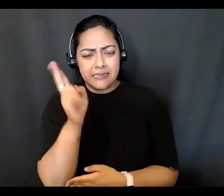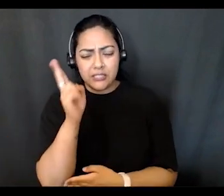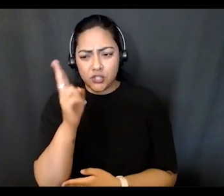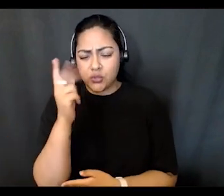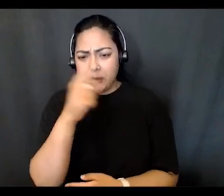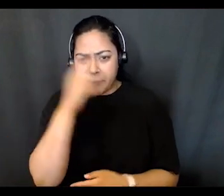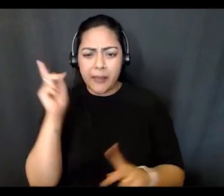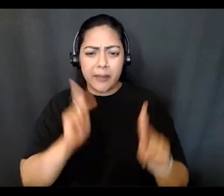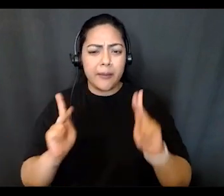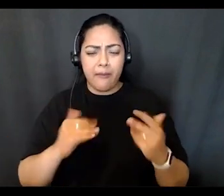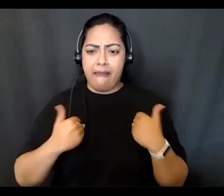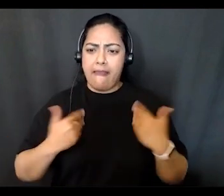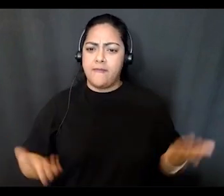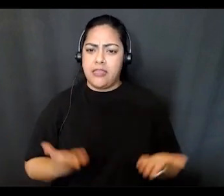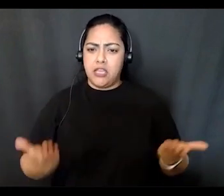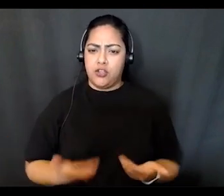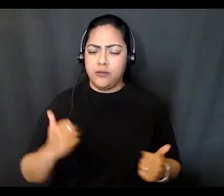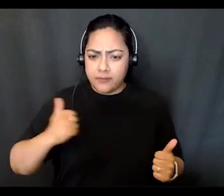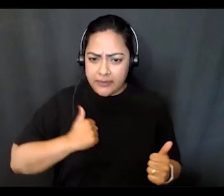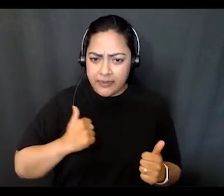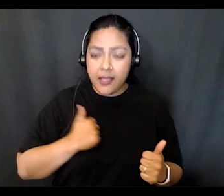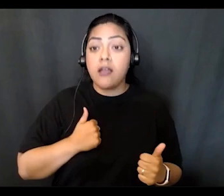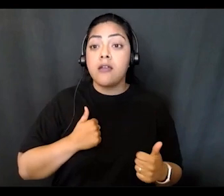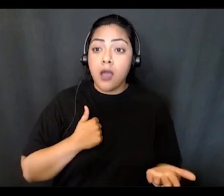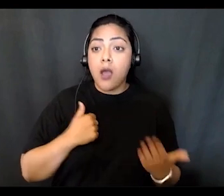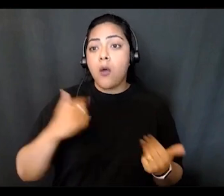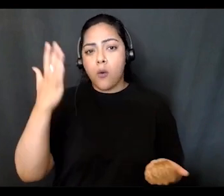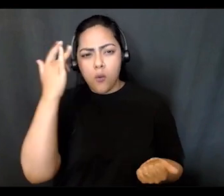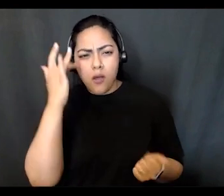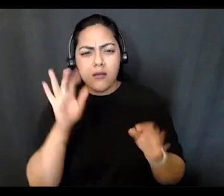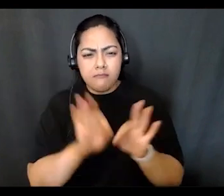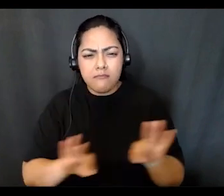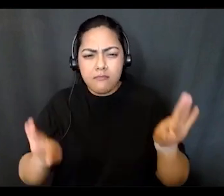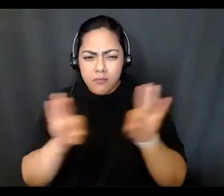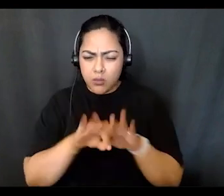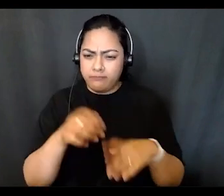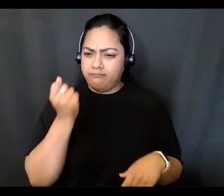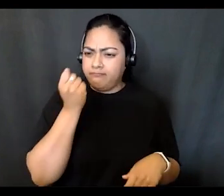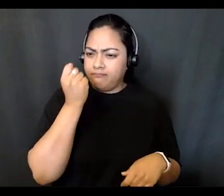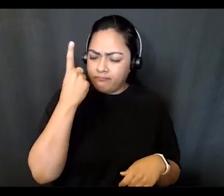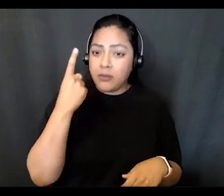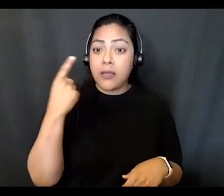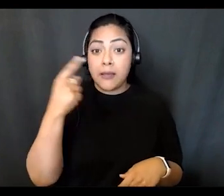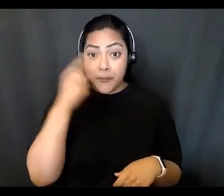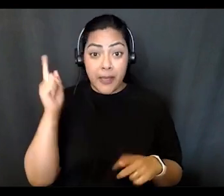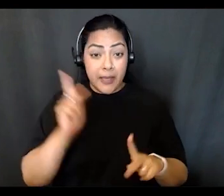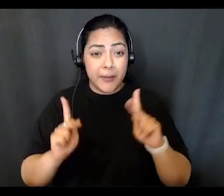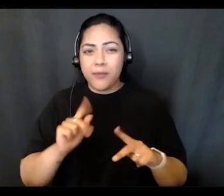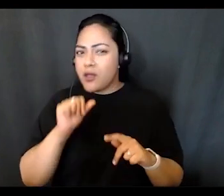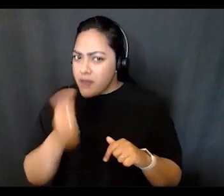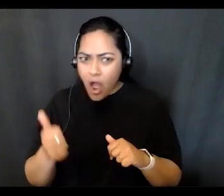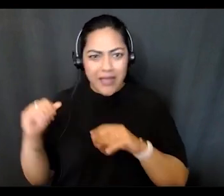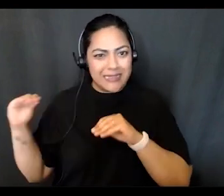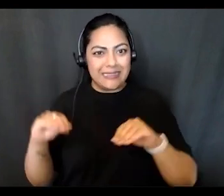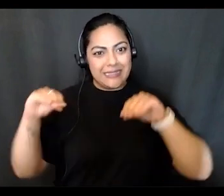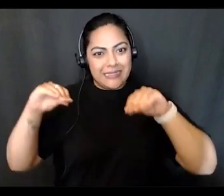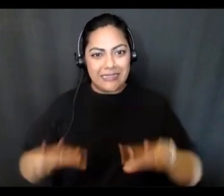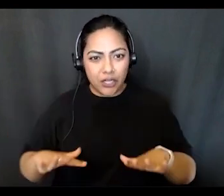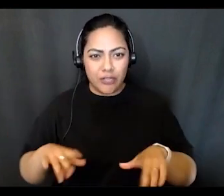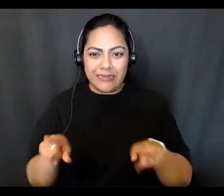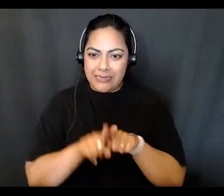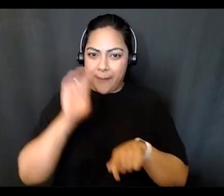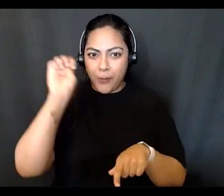people have in Canada, and why it's important to understand that Black people aren't settlers, but have this